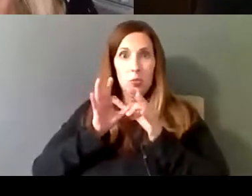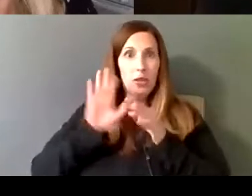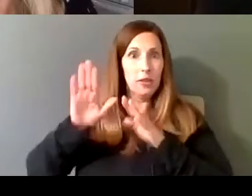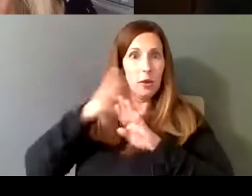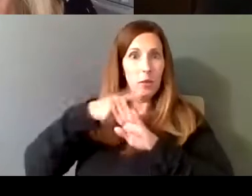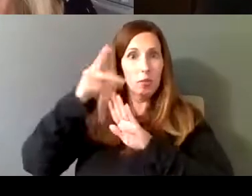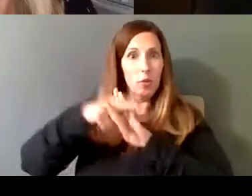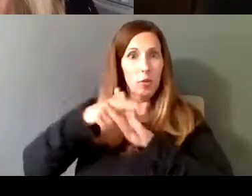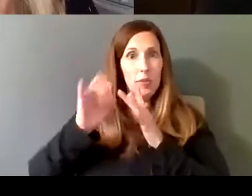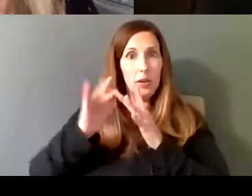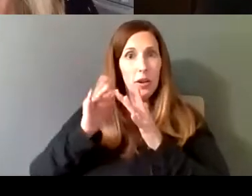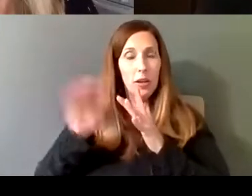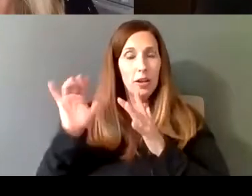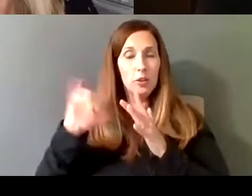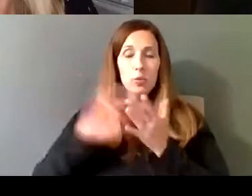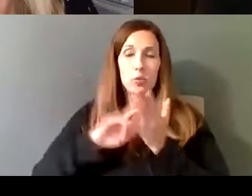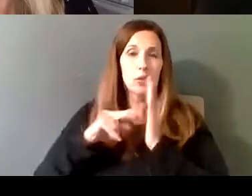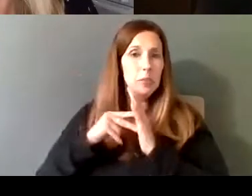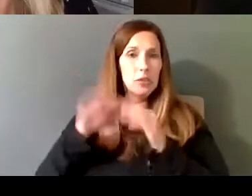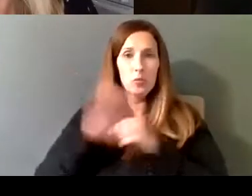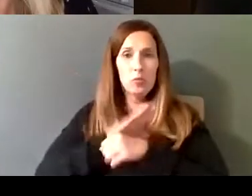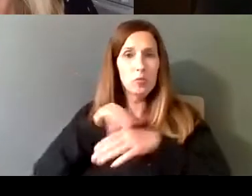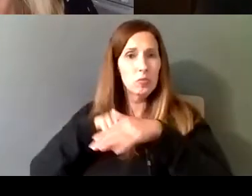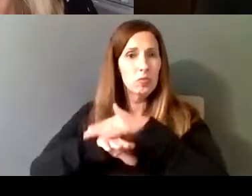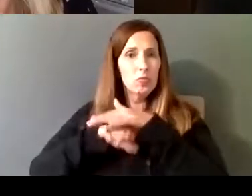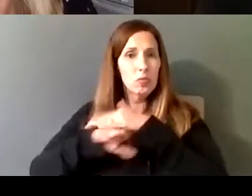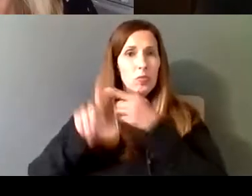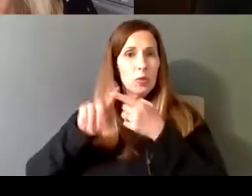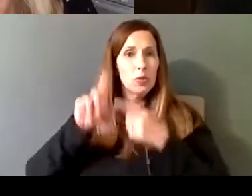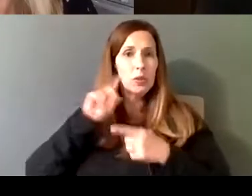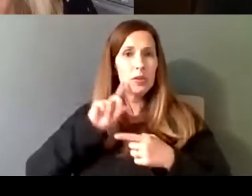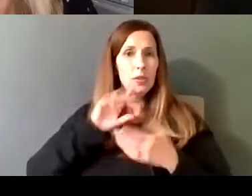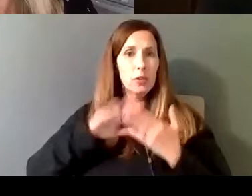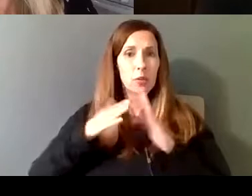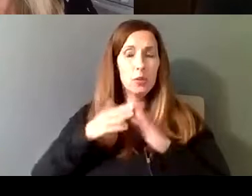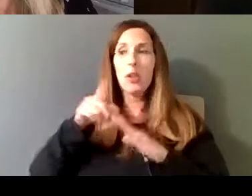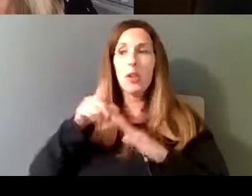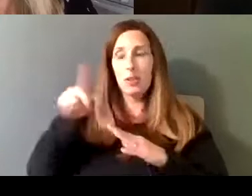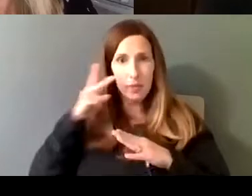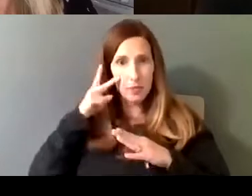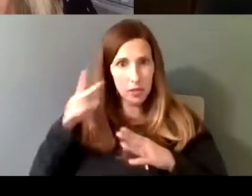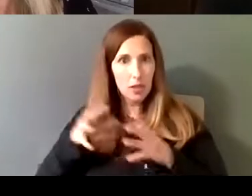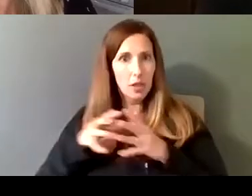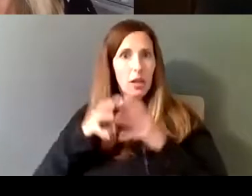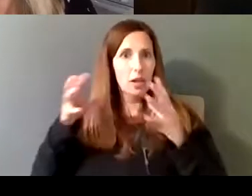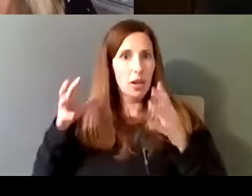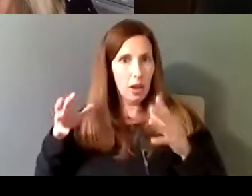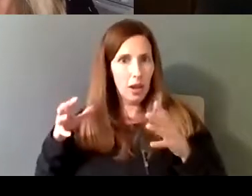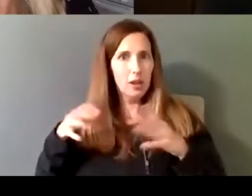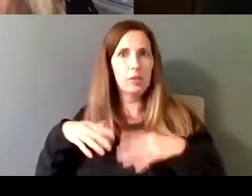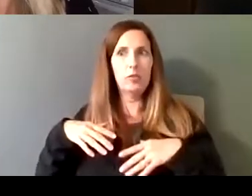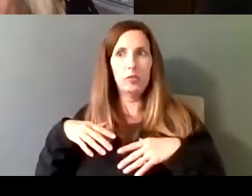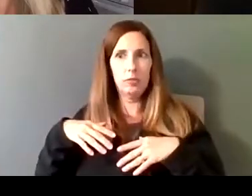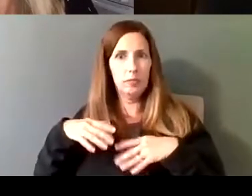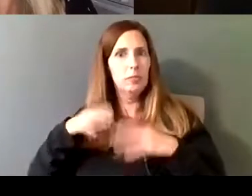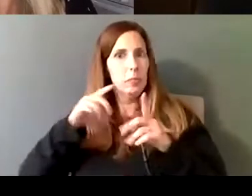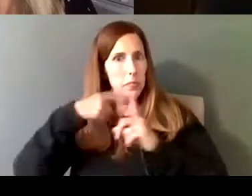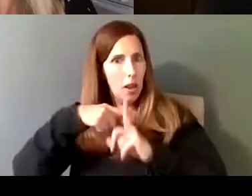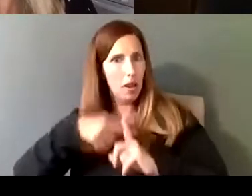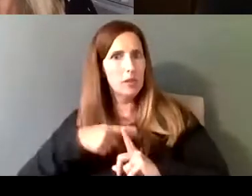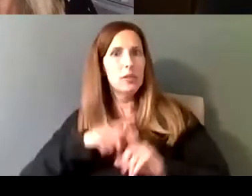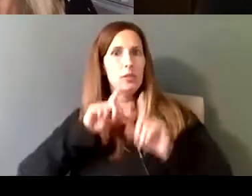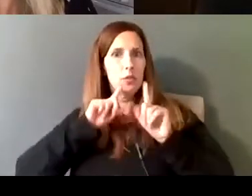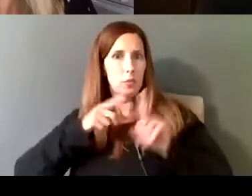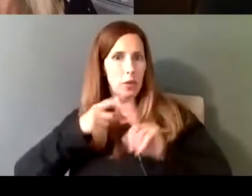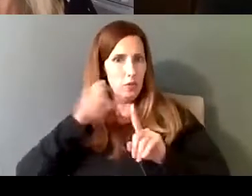to the deaf community. And they've seen a lot of really great activation of that population, and a lot of folks